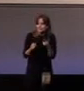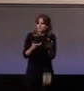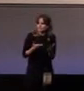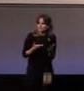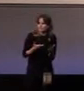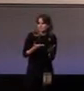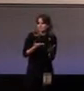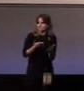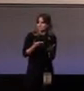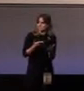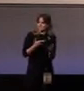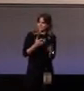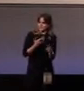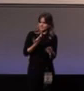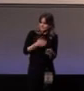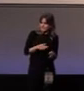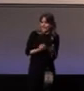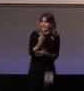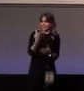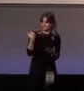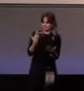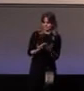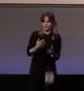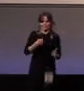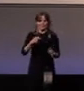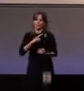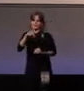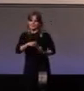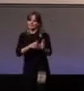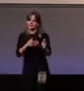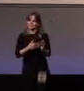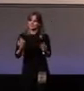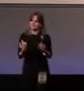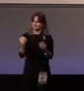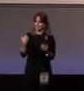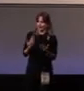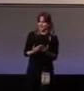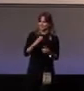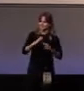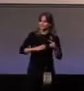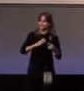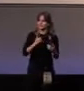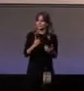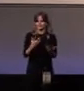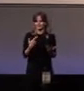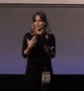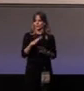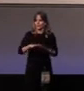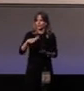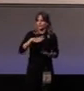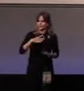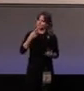of marxism join de last doen de la century in of which de balance sheet is not is not ready wat